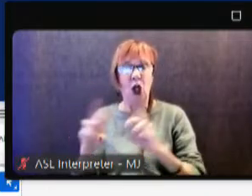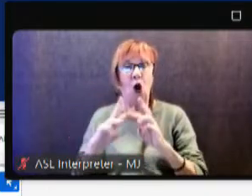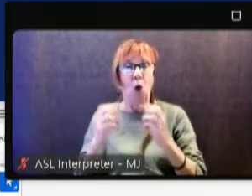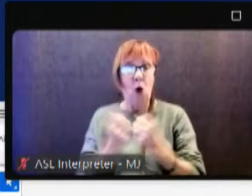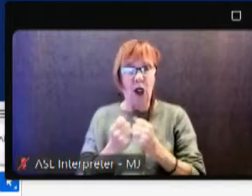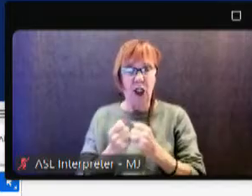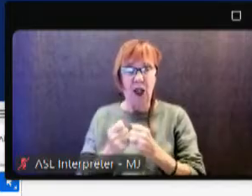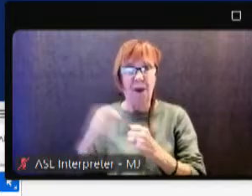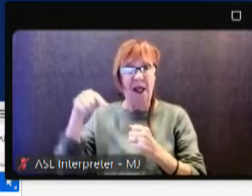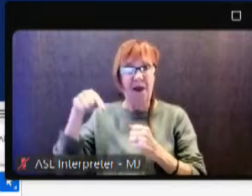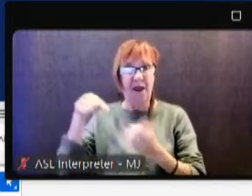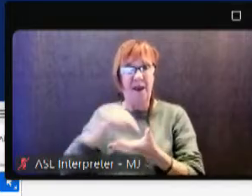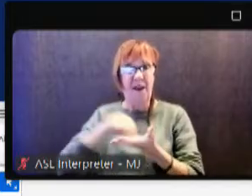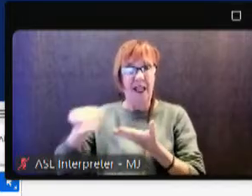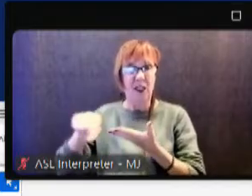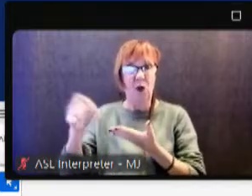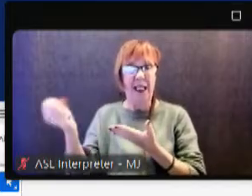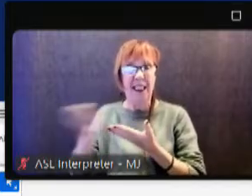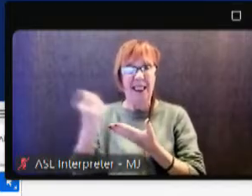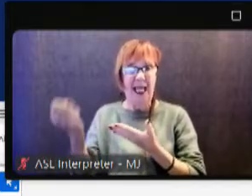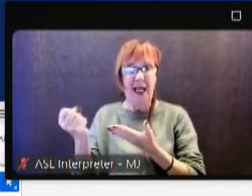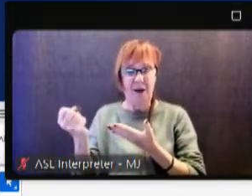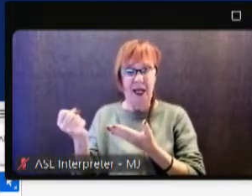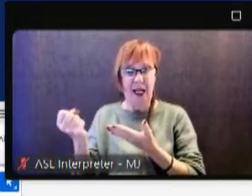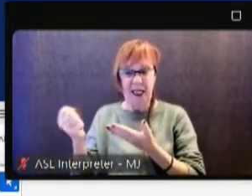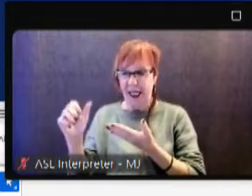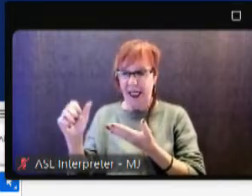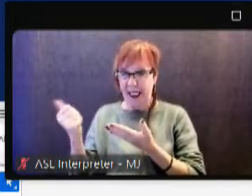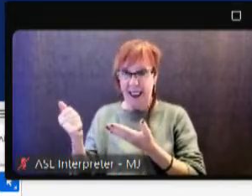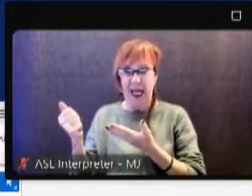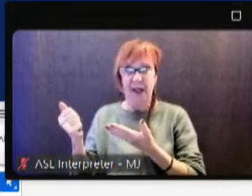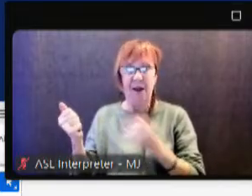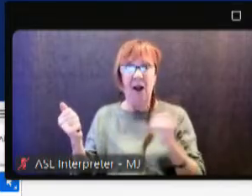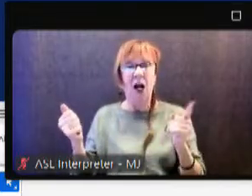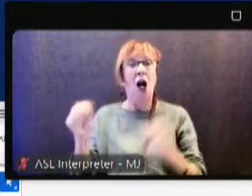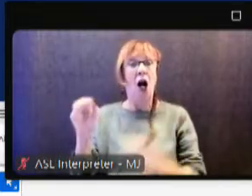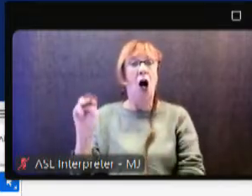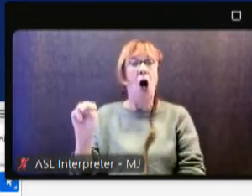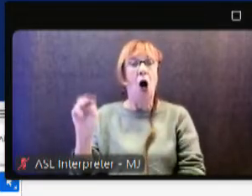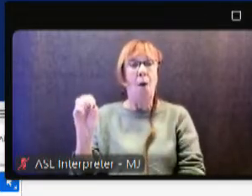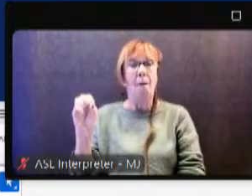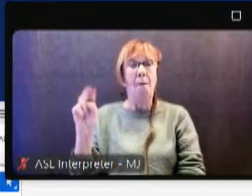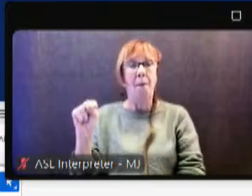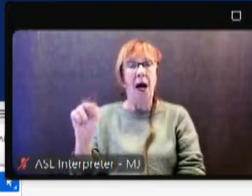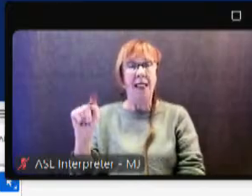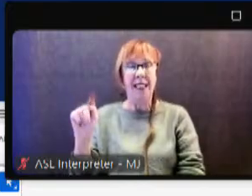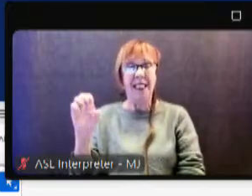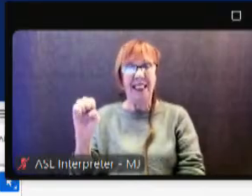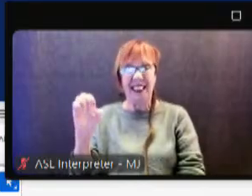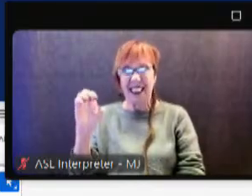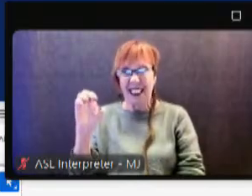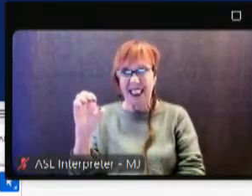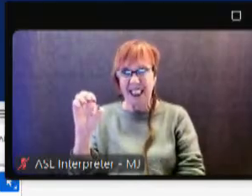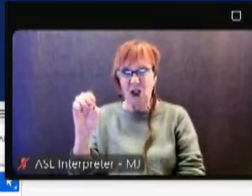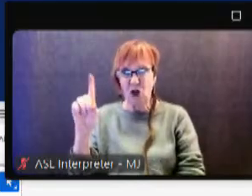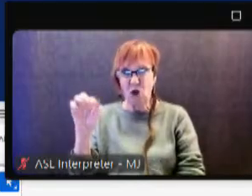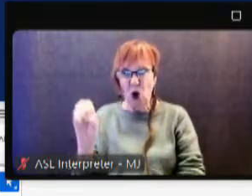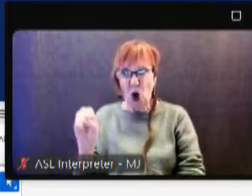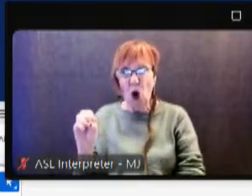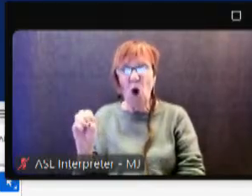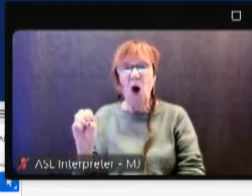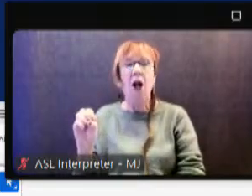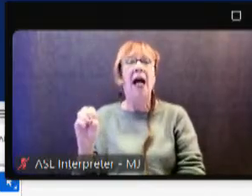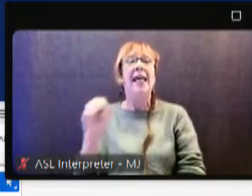10 a.m. to 12 p.m. at the Monte Cedro Senior Living Community in Altadena.